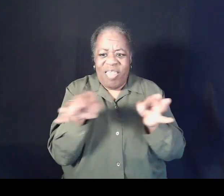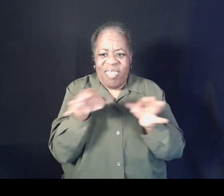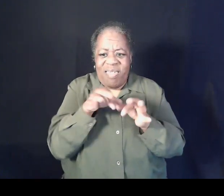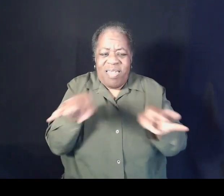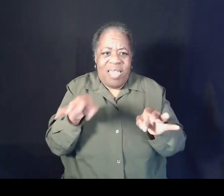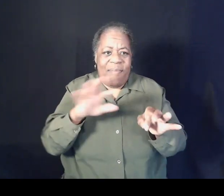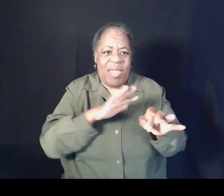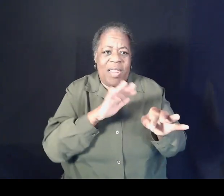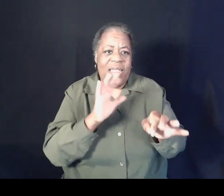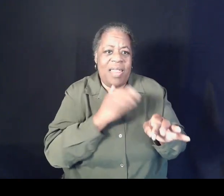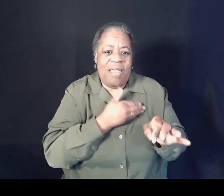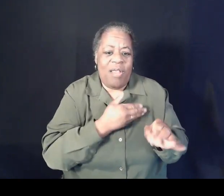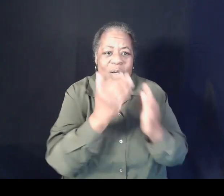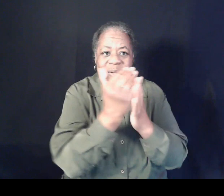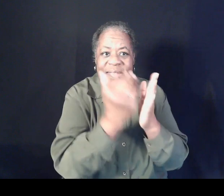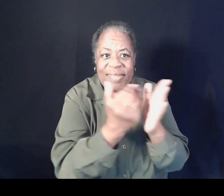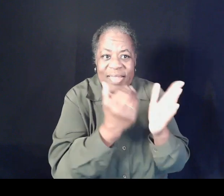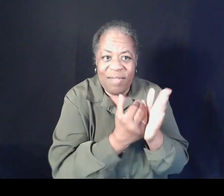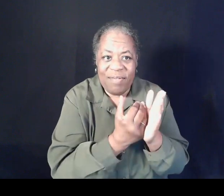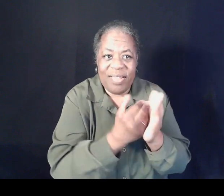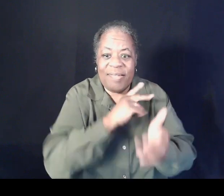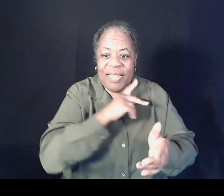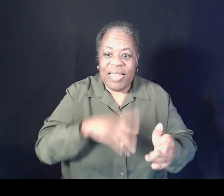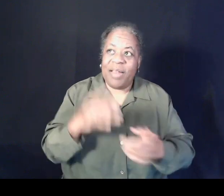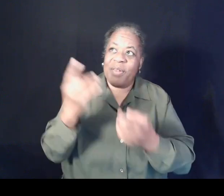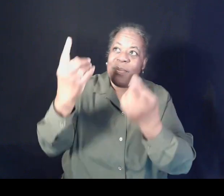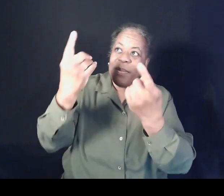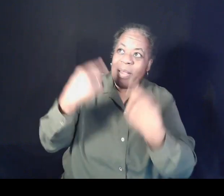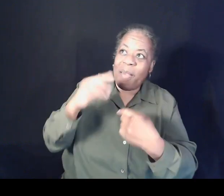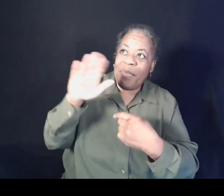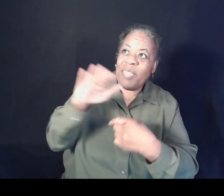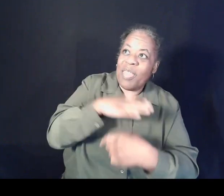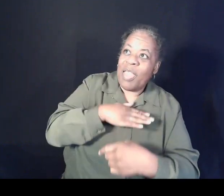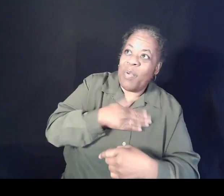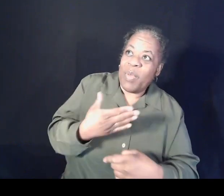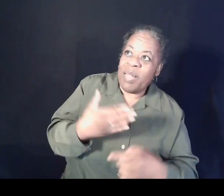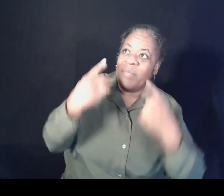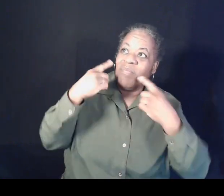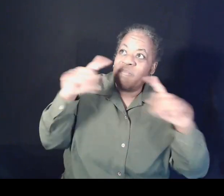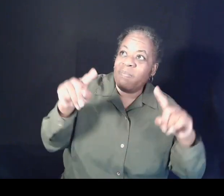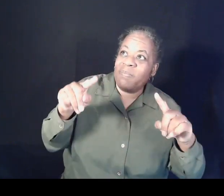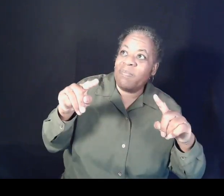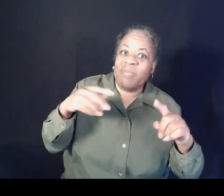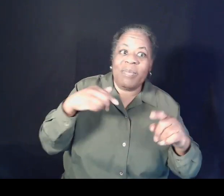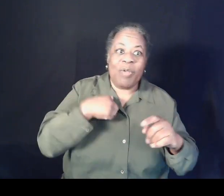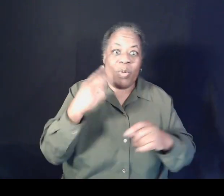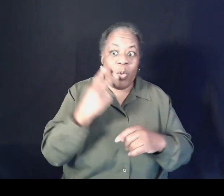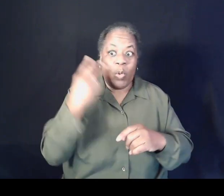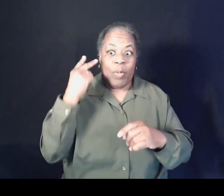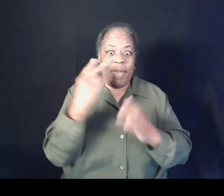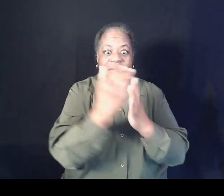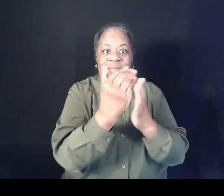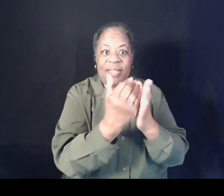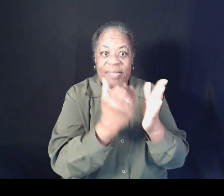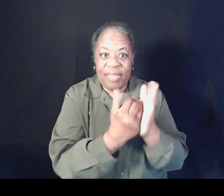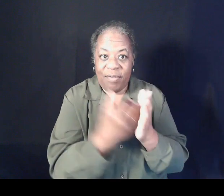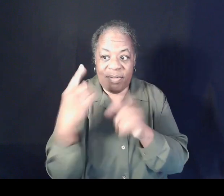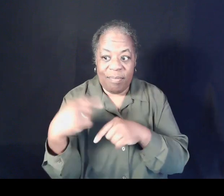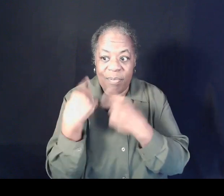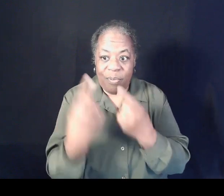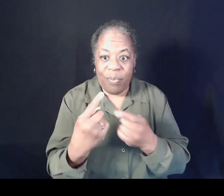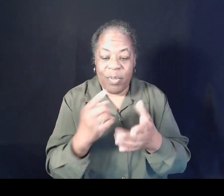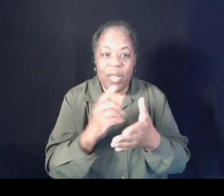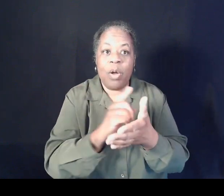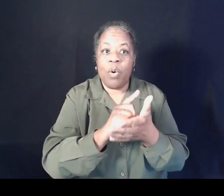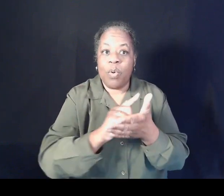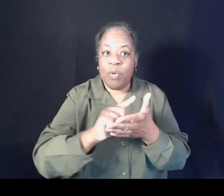Come, Thy Will Be Done. And I want us to look back on what we've covered in this series so far. In week one, Pastor John